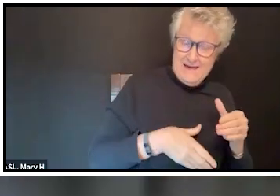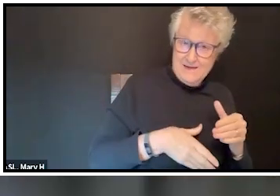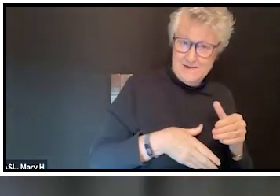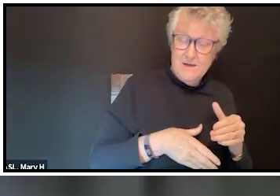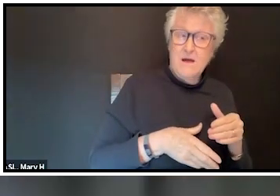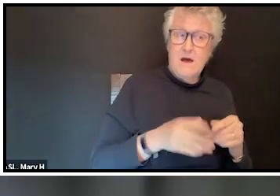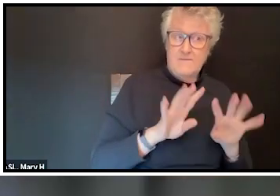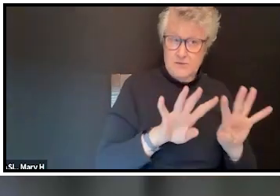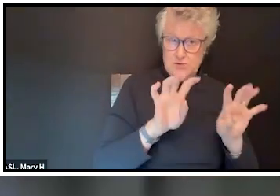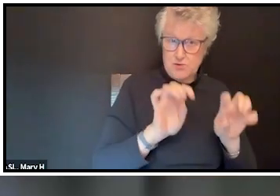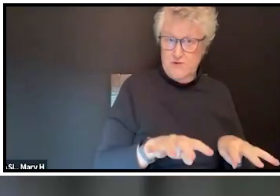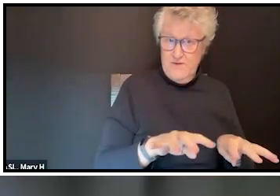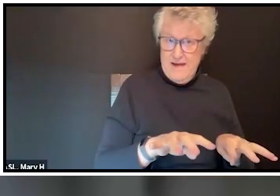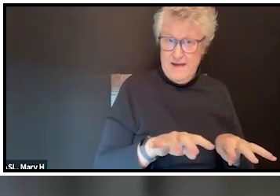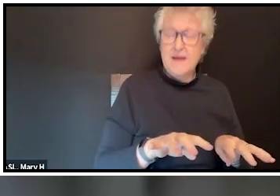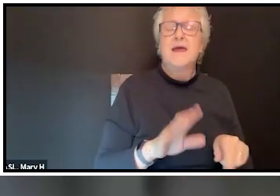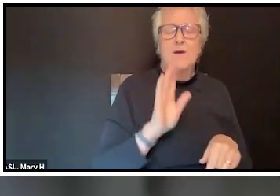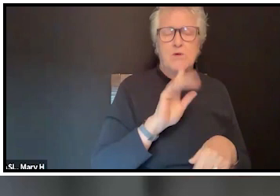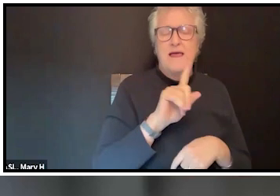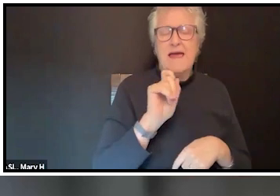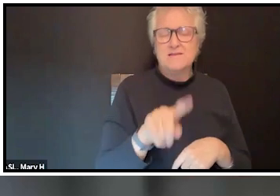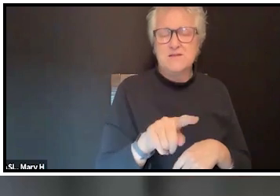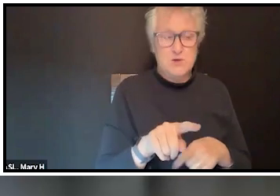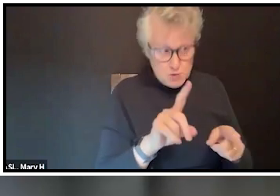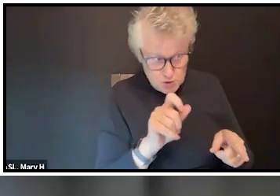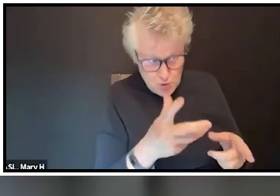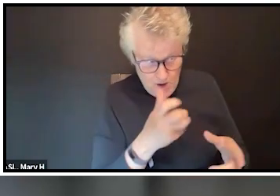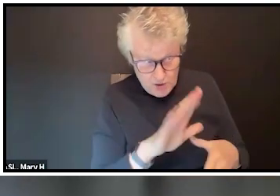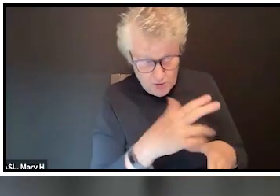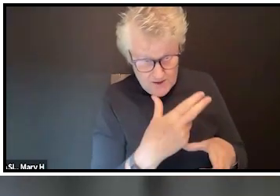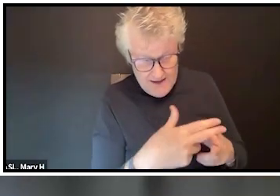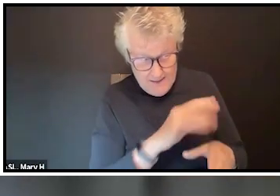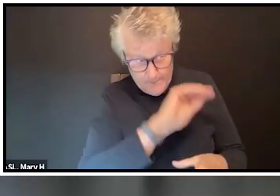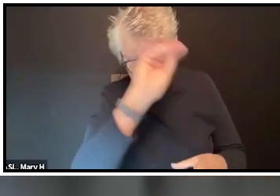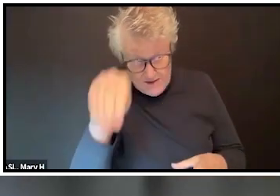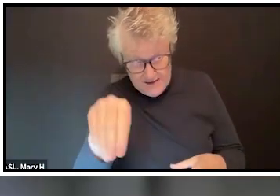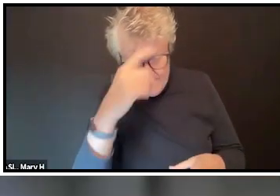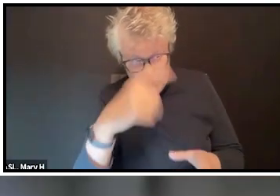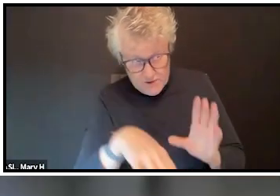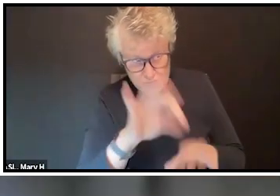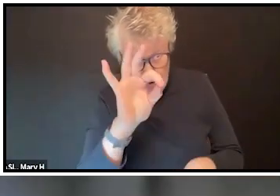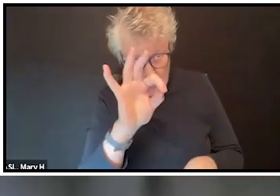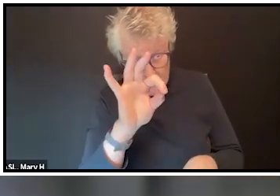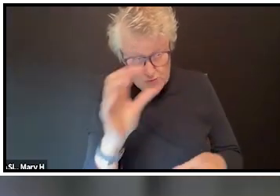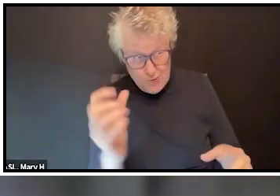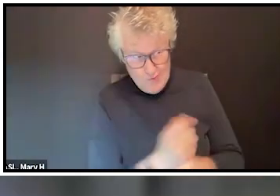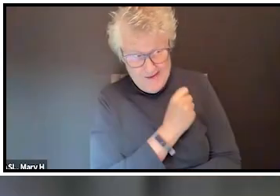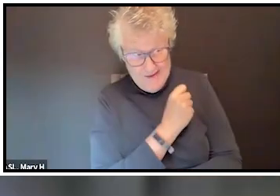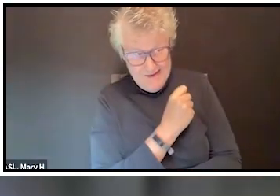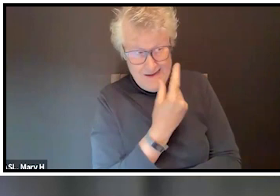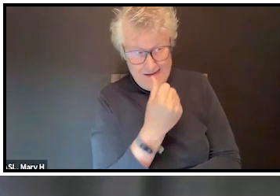into this drawing to receive a gift card. And there are 4 gift cards that will go out to individuals